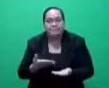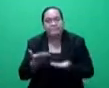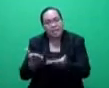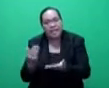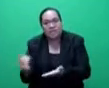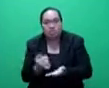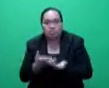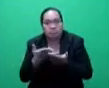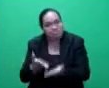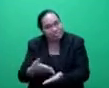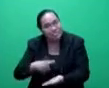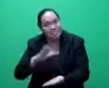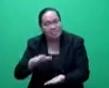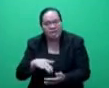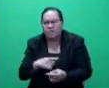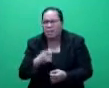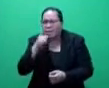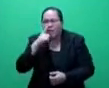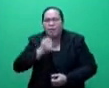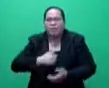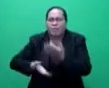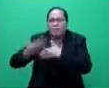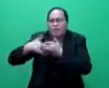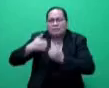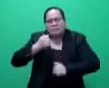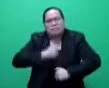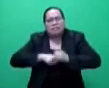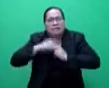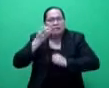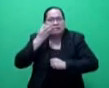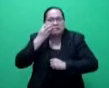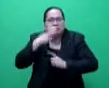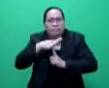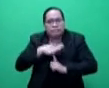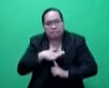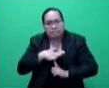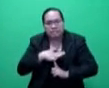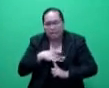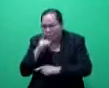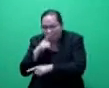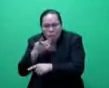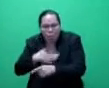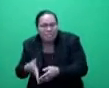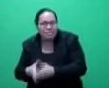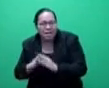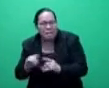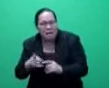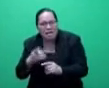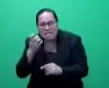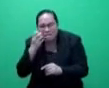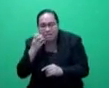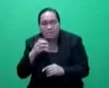Understandably, this could prove frustrating or even discouraging for entrepreneurs and investors. Adding